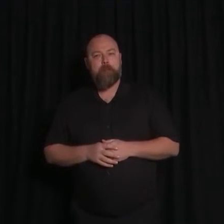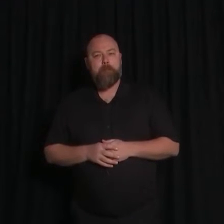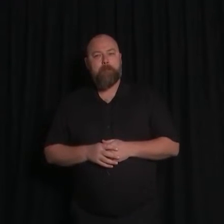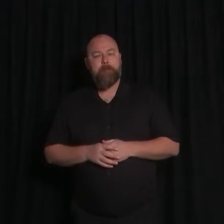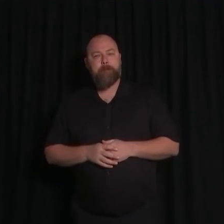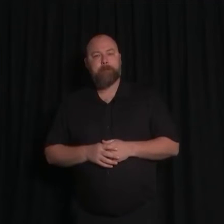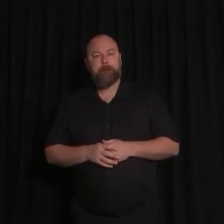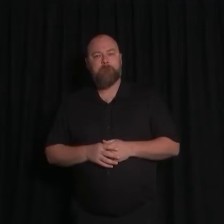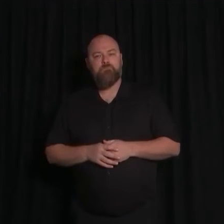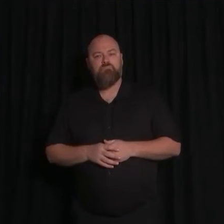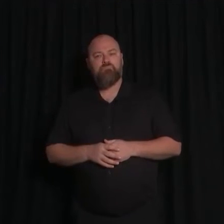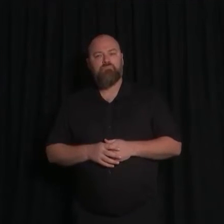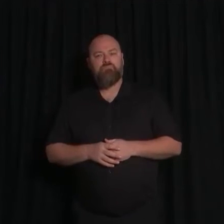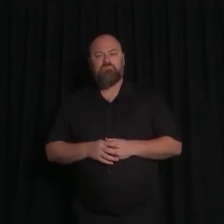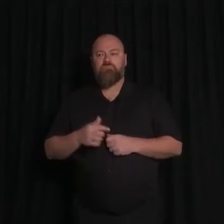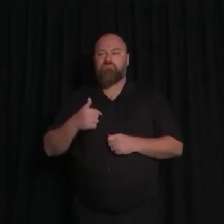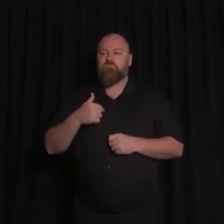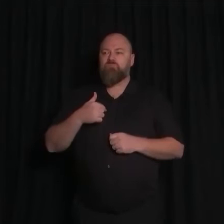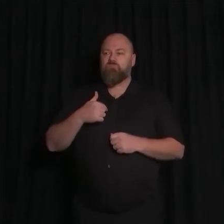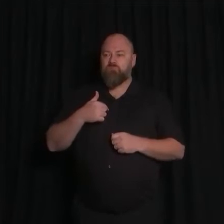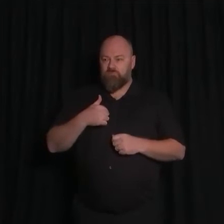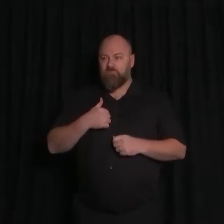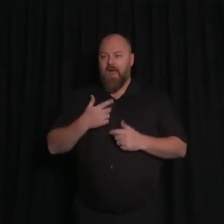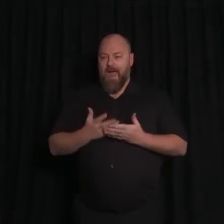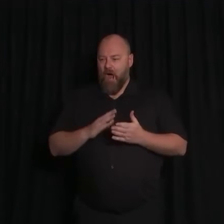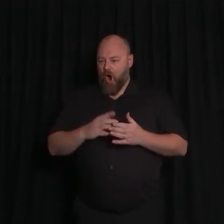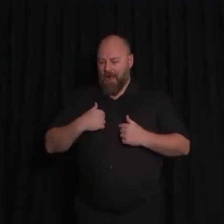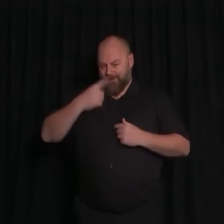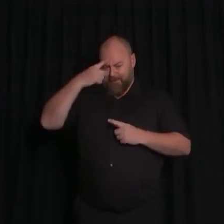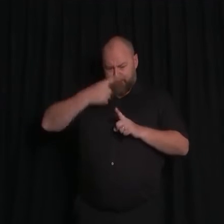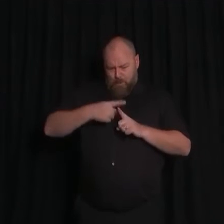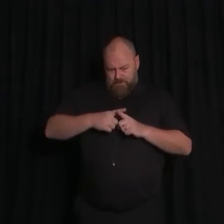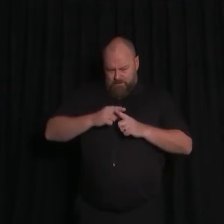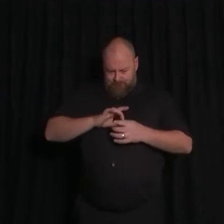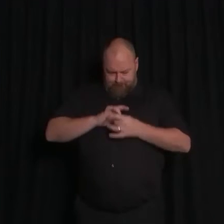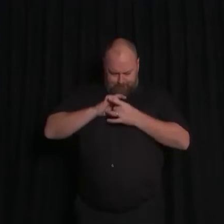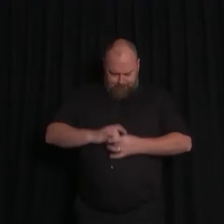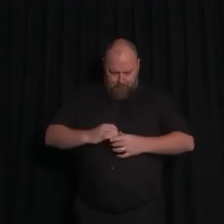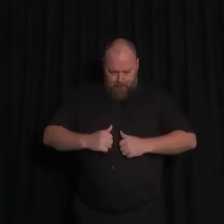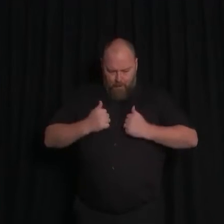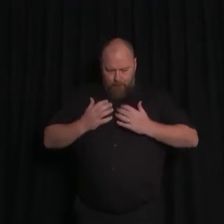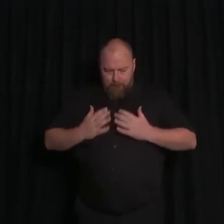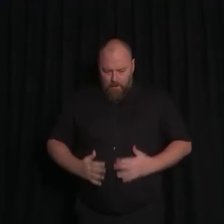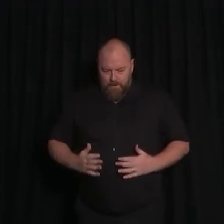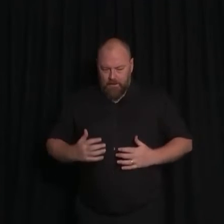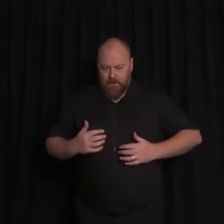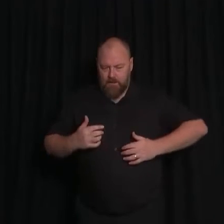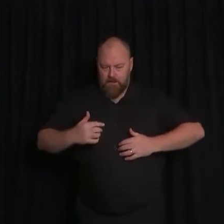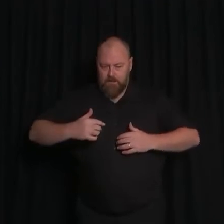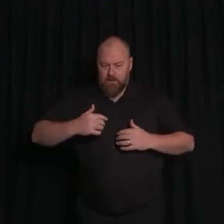you know, have a positive relationship with my body, with my, you know, because